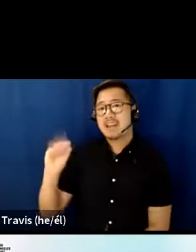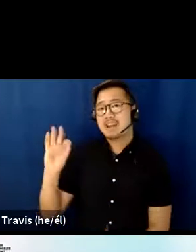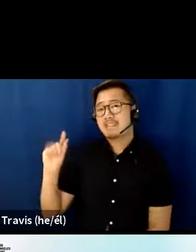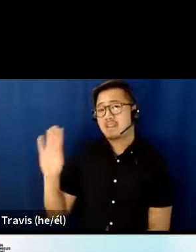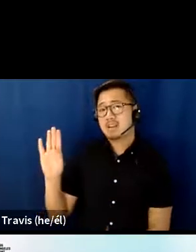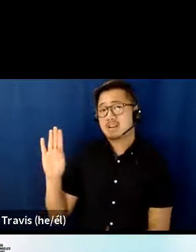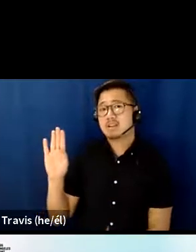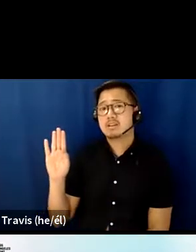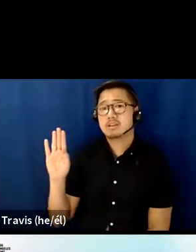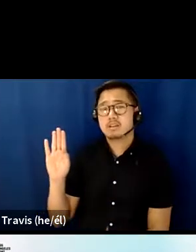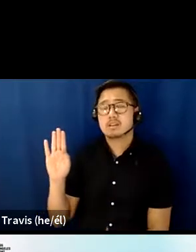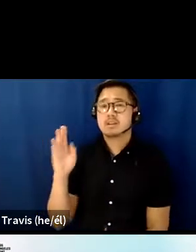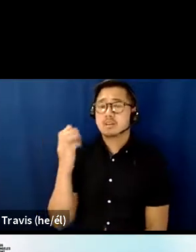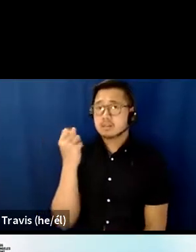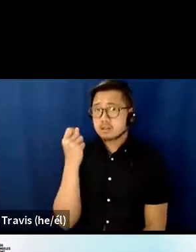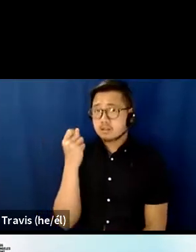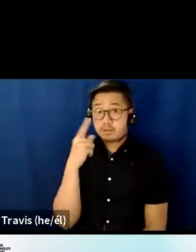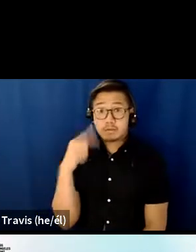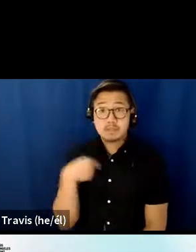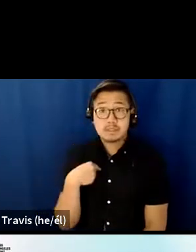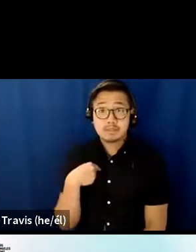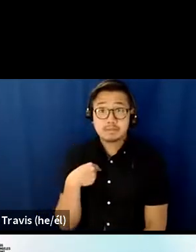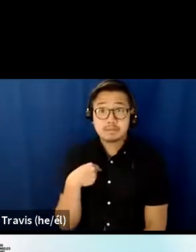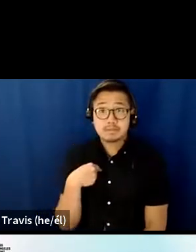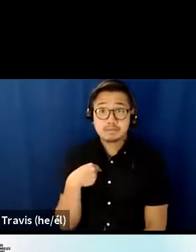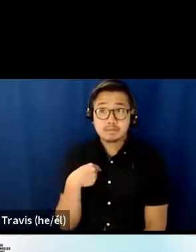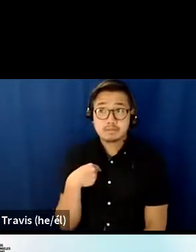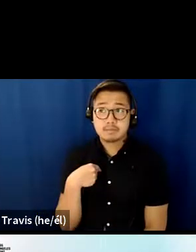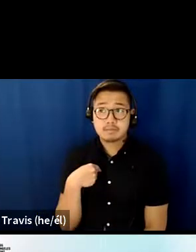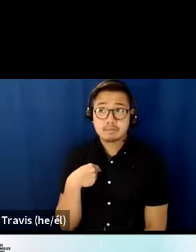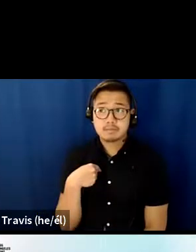to understand that, to me,